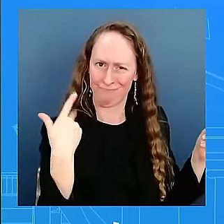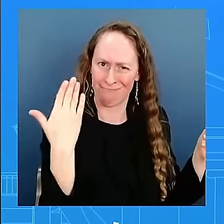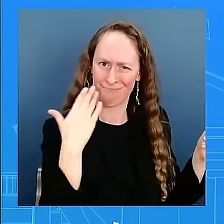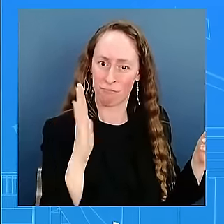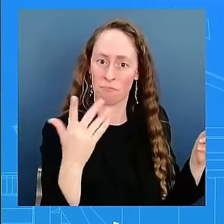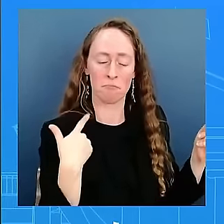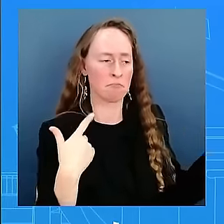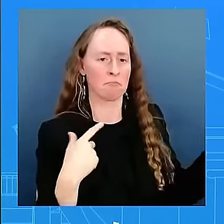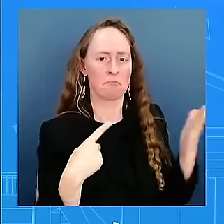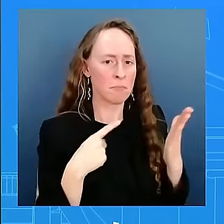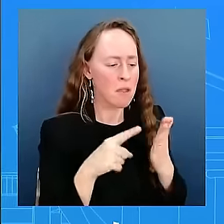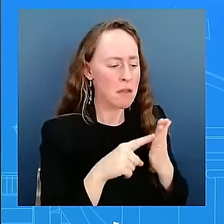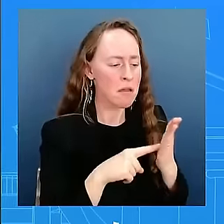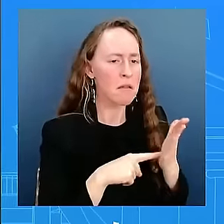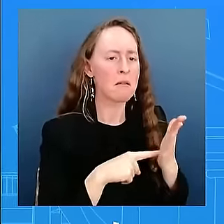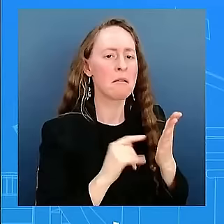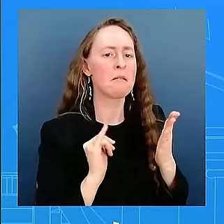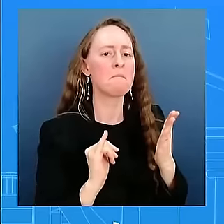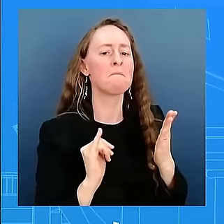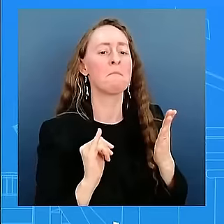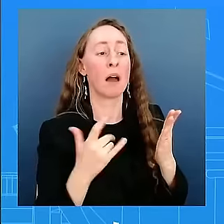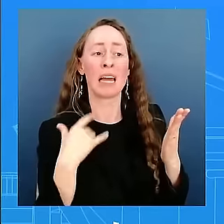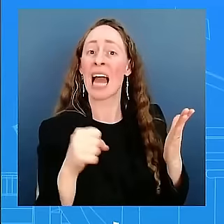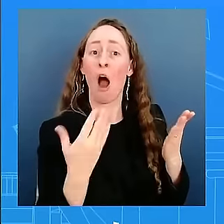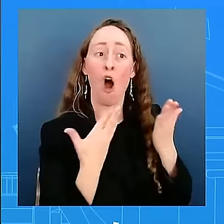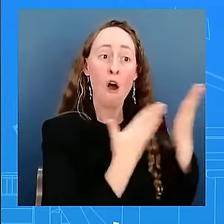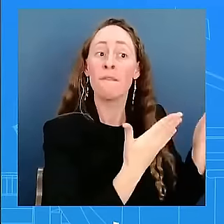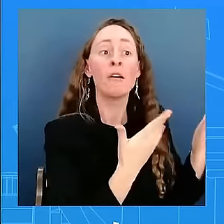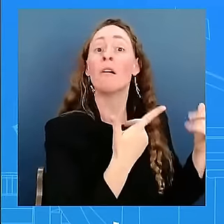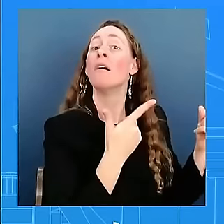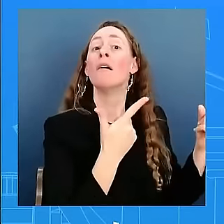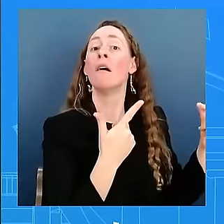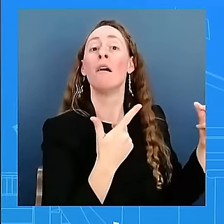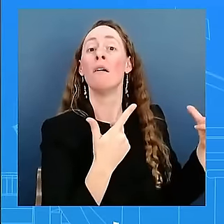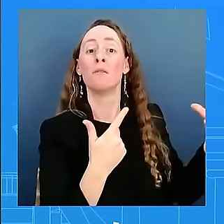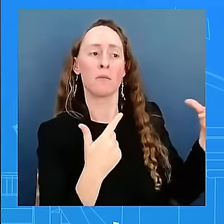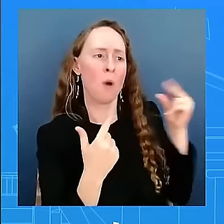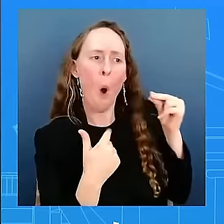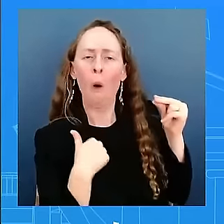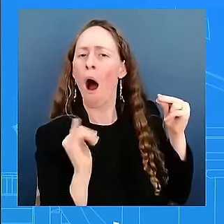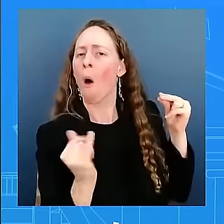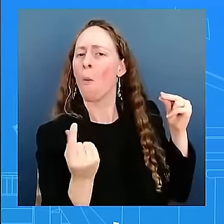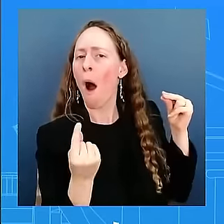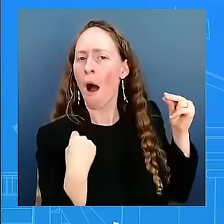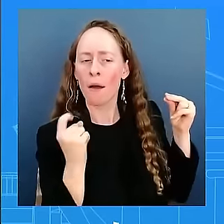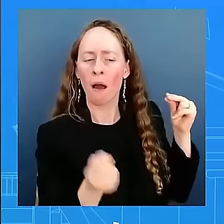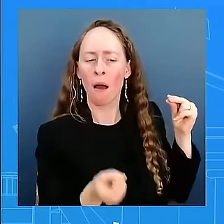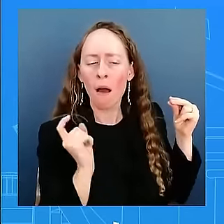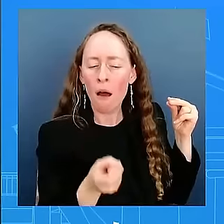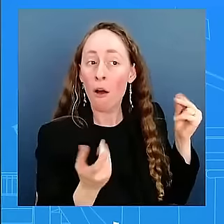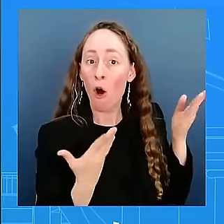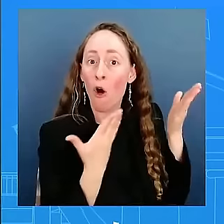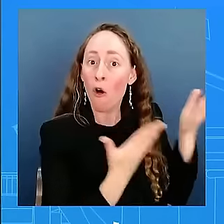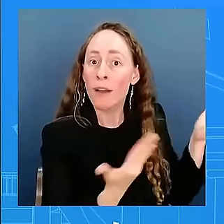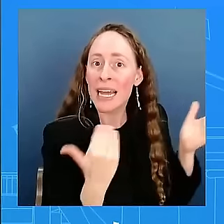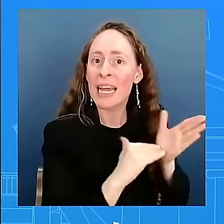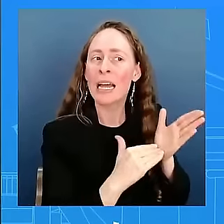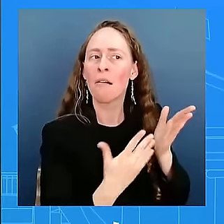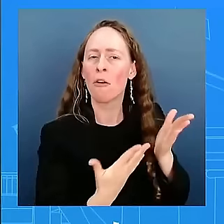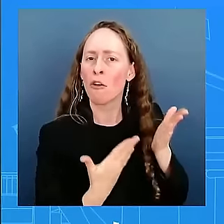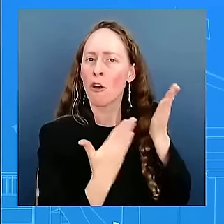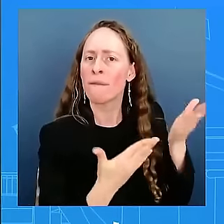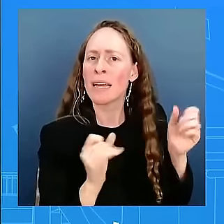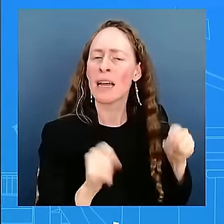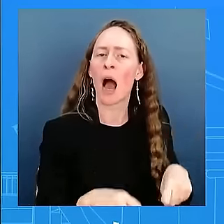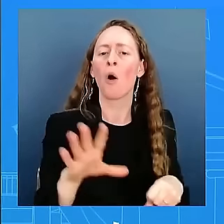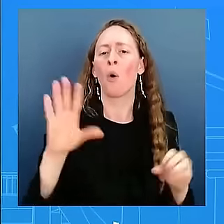and rejected, and new proposals and rejected. So it is less of a aha moment, okay,